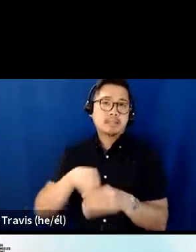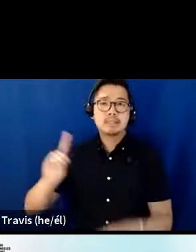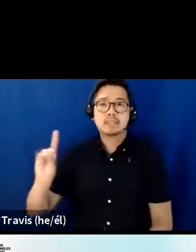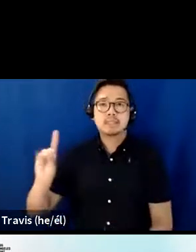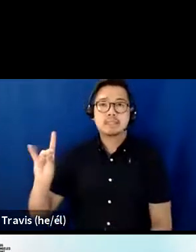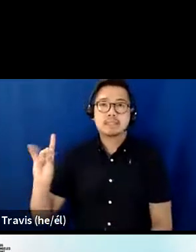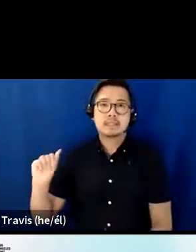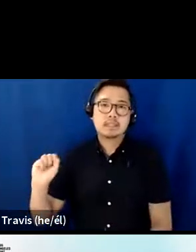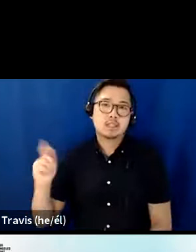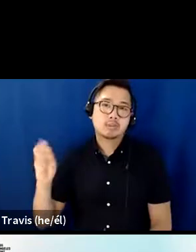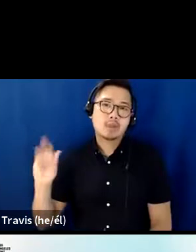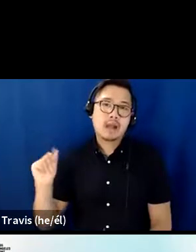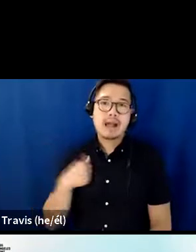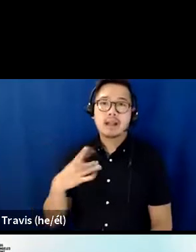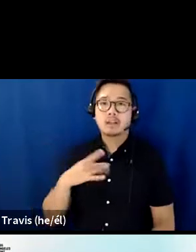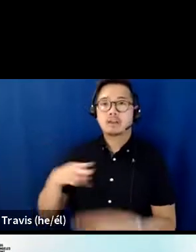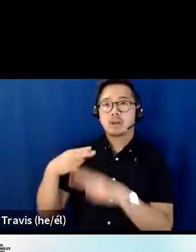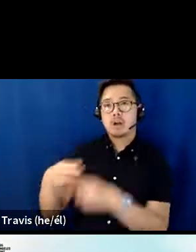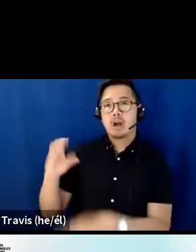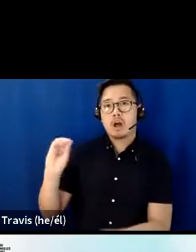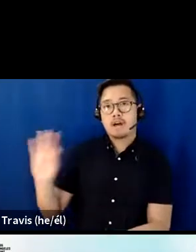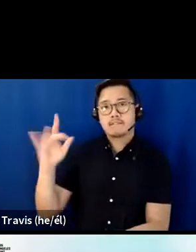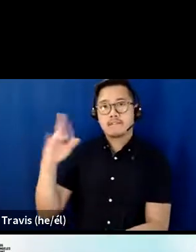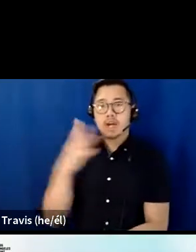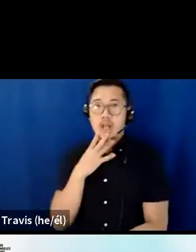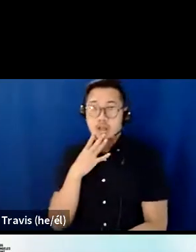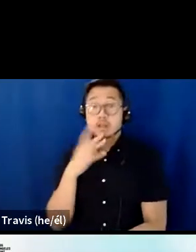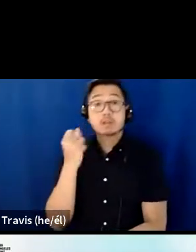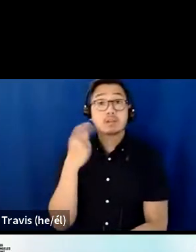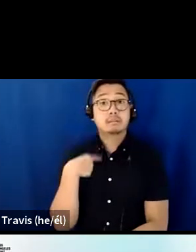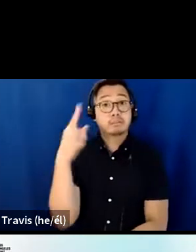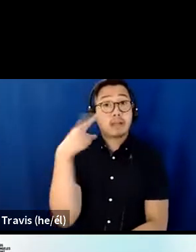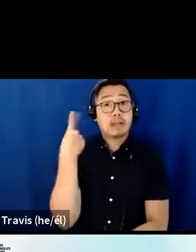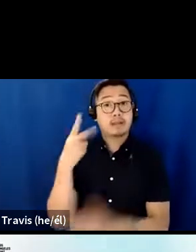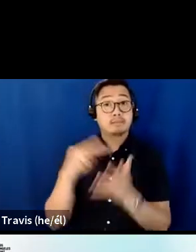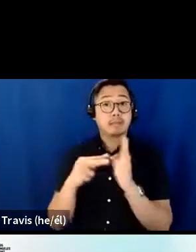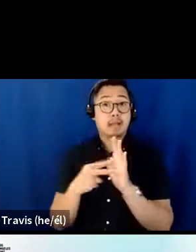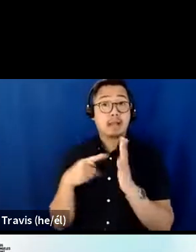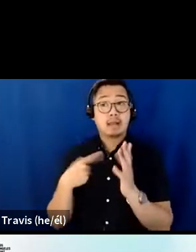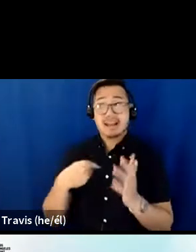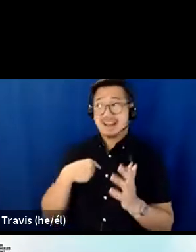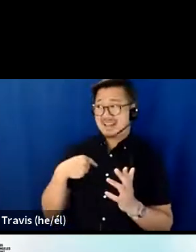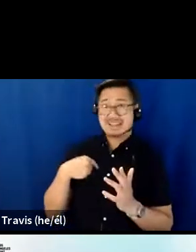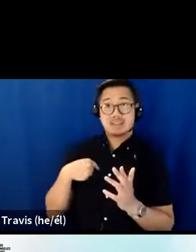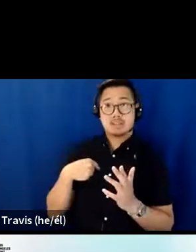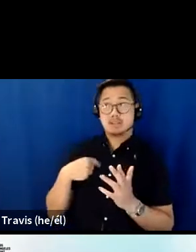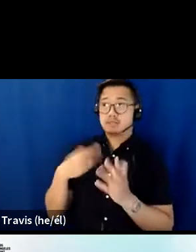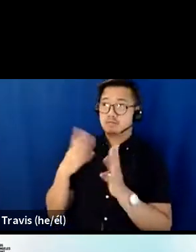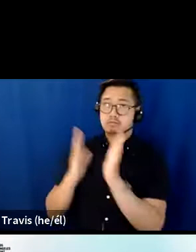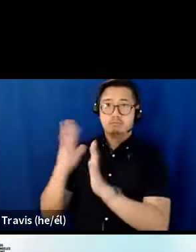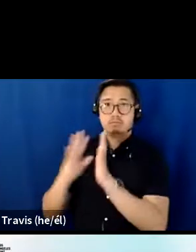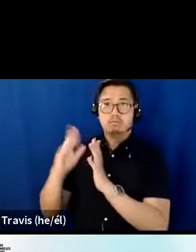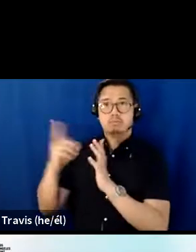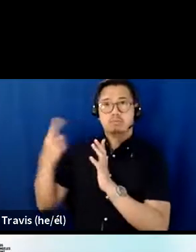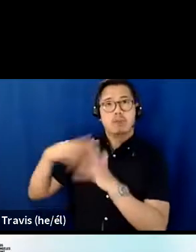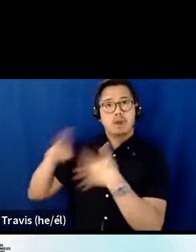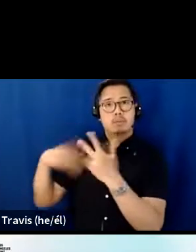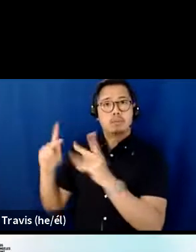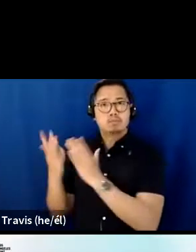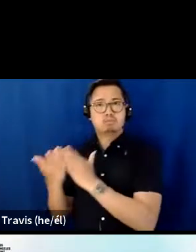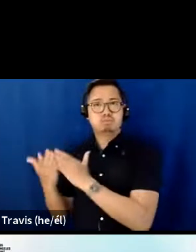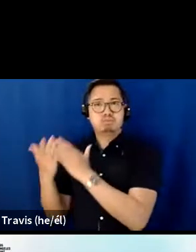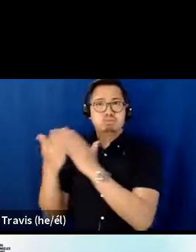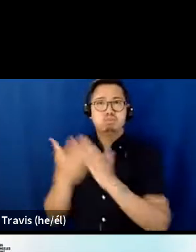of color, you know, because Black to me denotes that I am a descendant of those who have landed here and endured the Willie Lynch